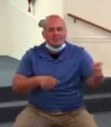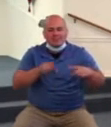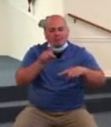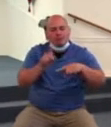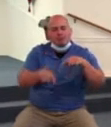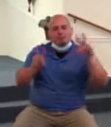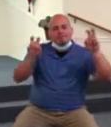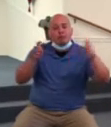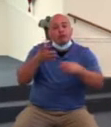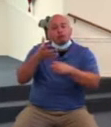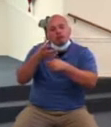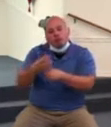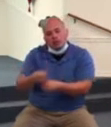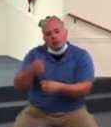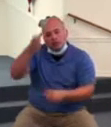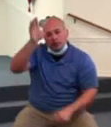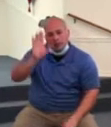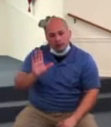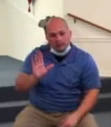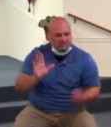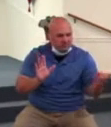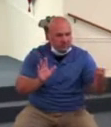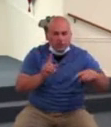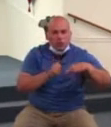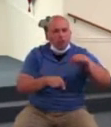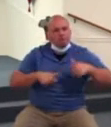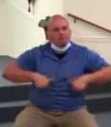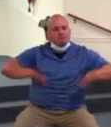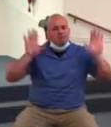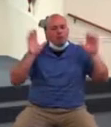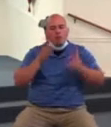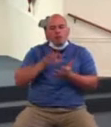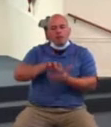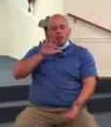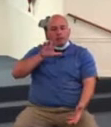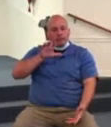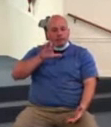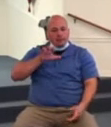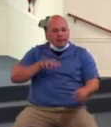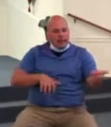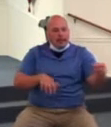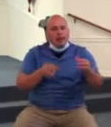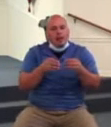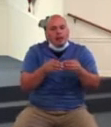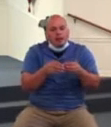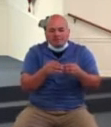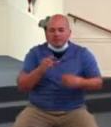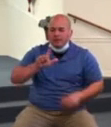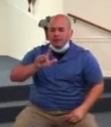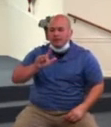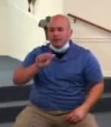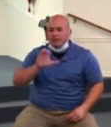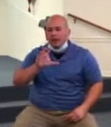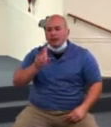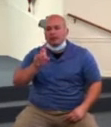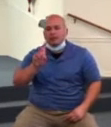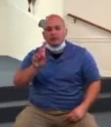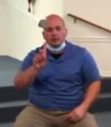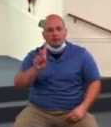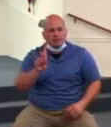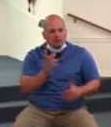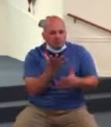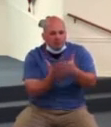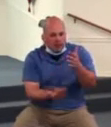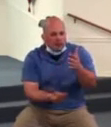wealth, not even for God. He lacked that full commitment to trust God wherever God would send